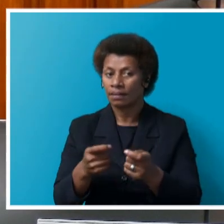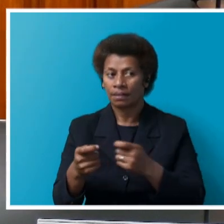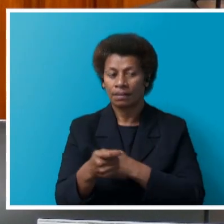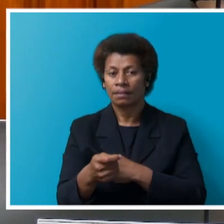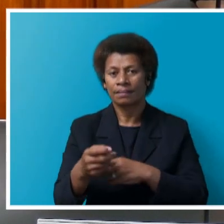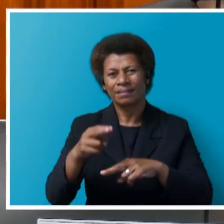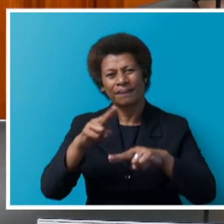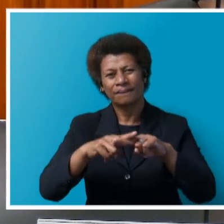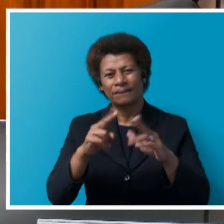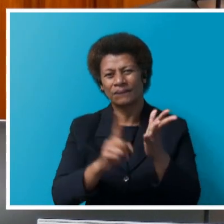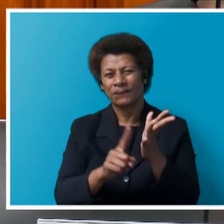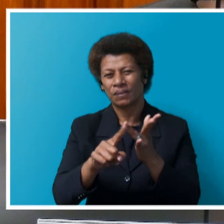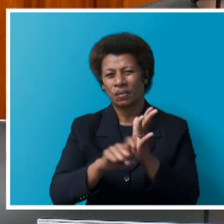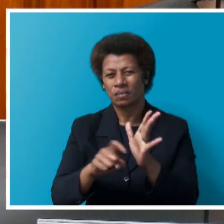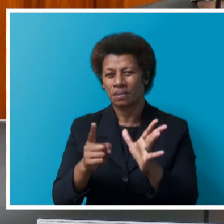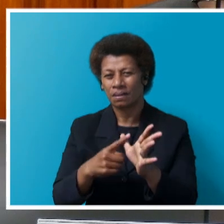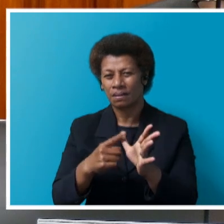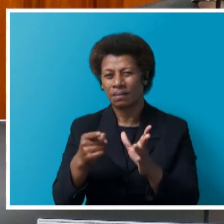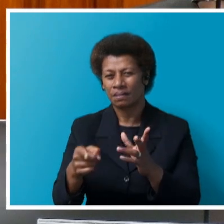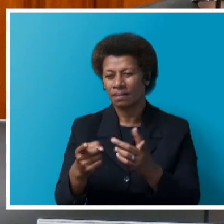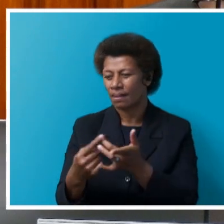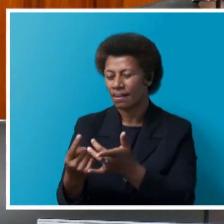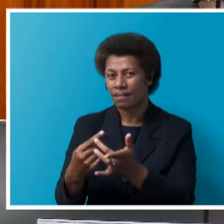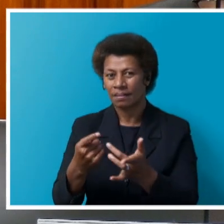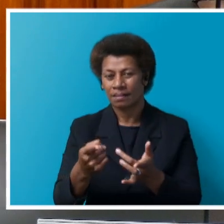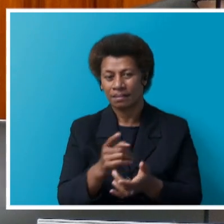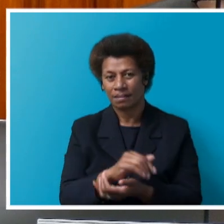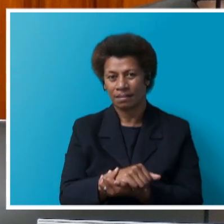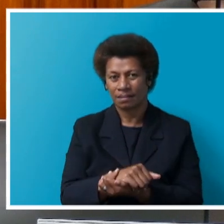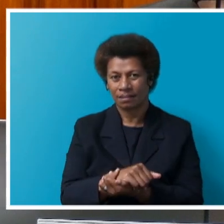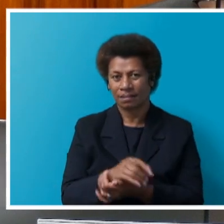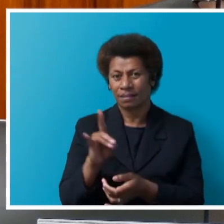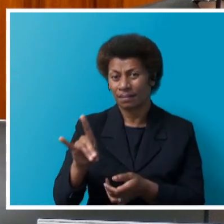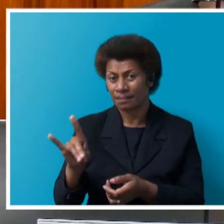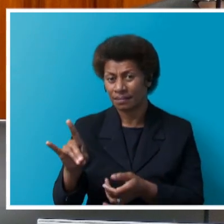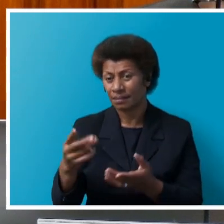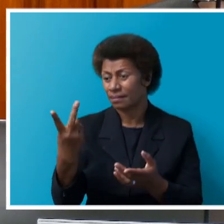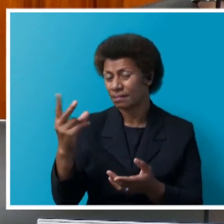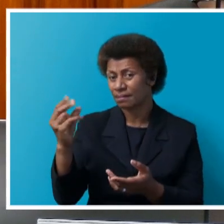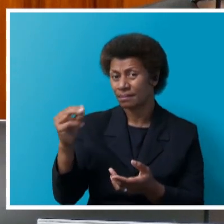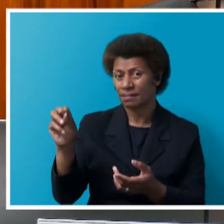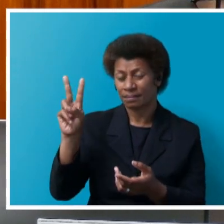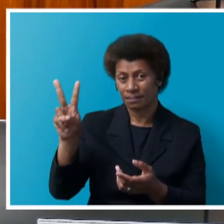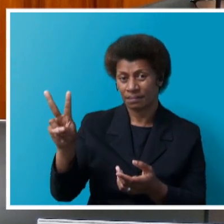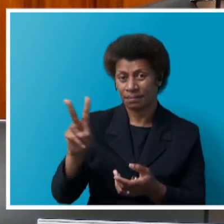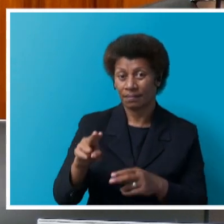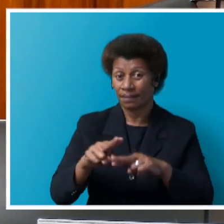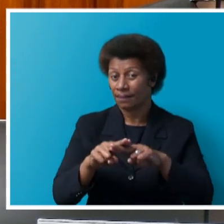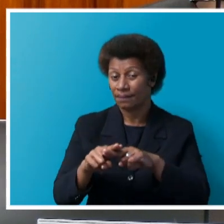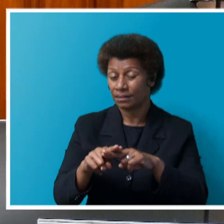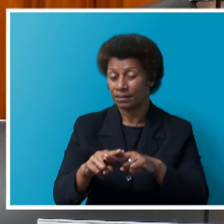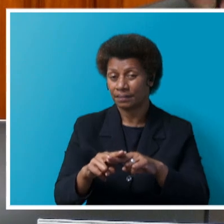Flora and the Endangered and Protected Species Act of 2002. Mr. Speaker, sir, Fiji is